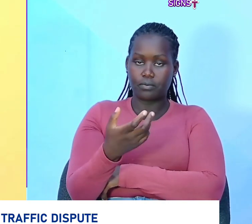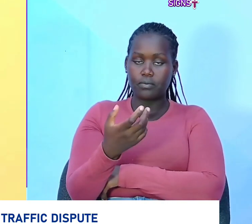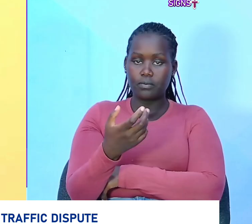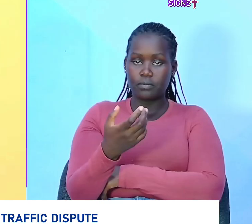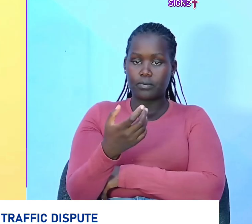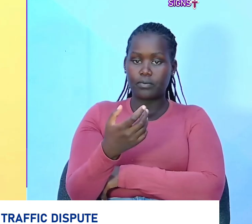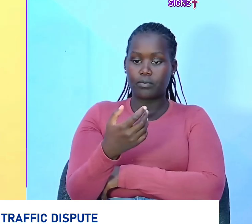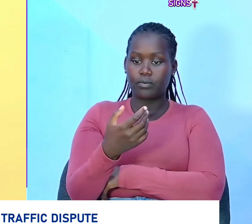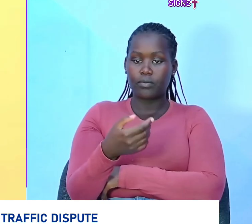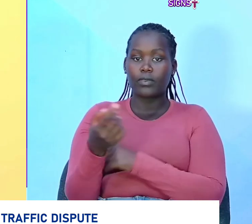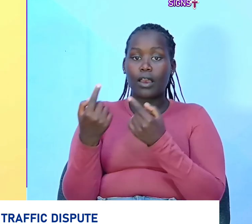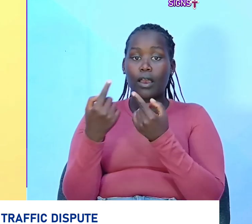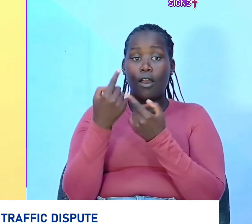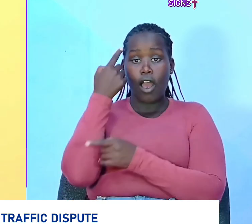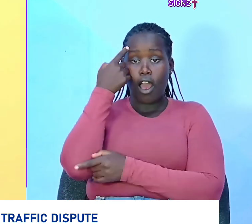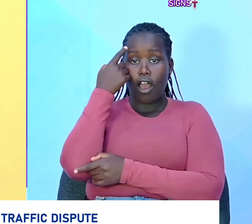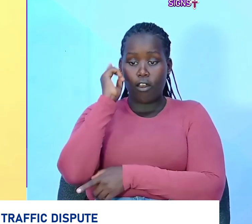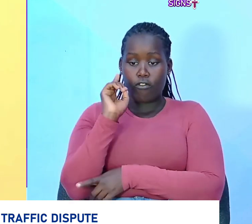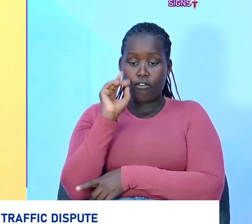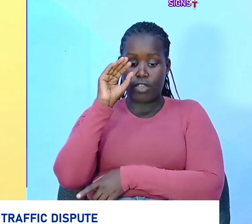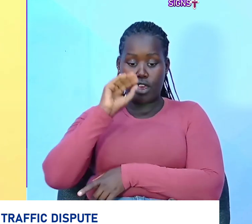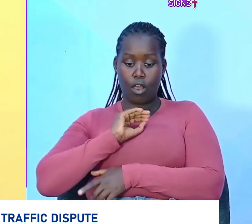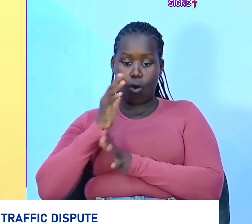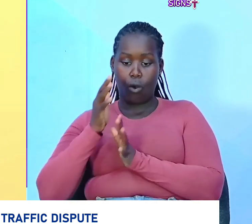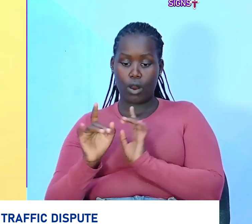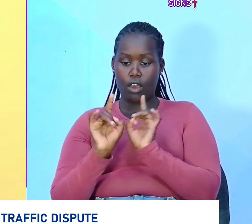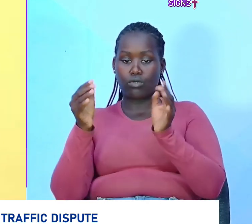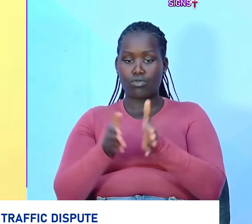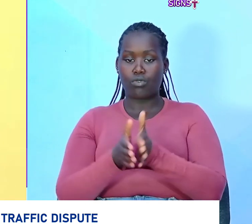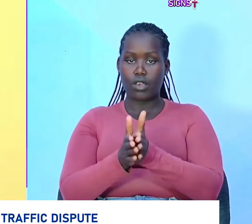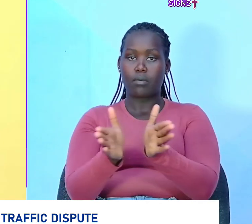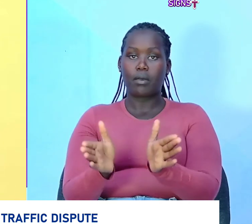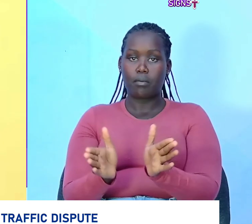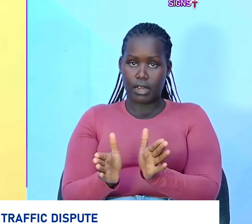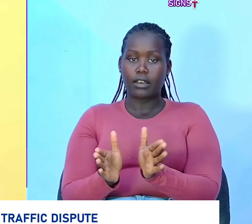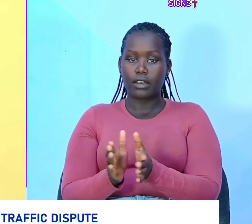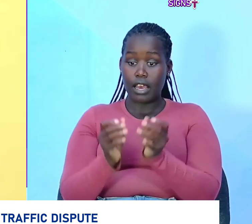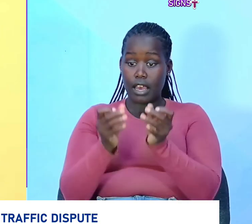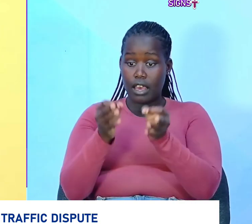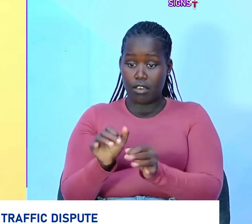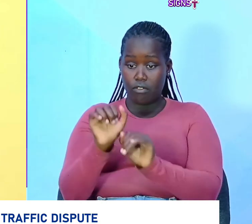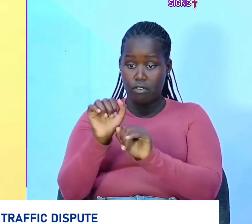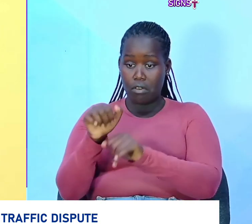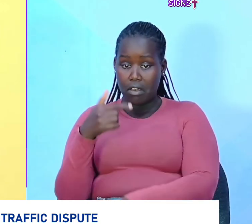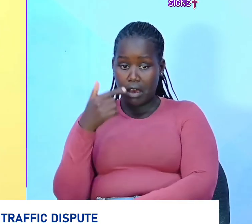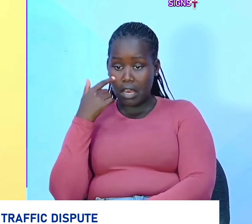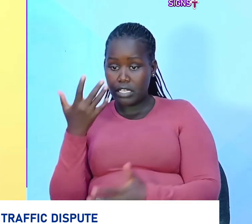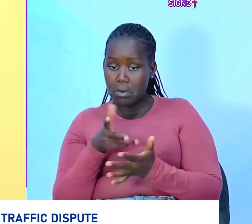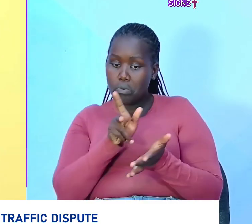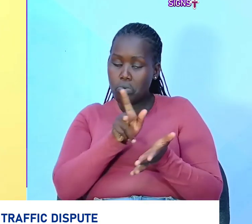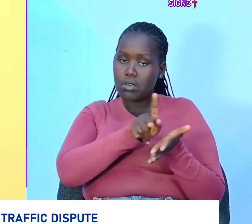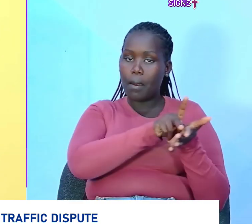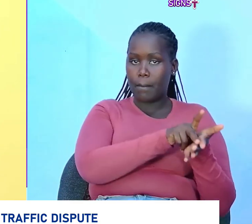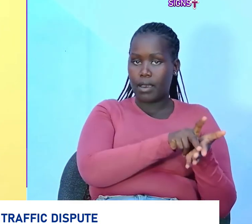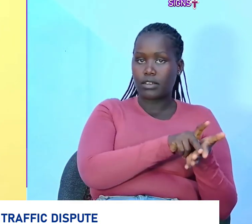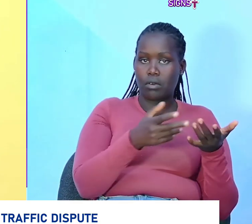for the sake of the owner and the public. And if you can see where it was parked within